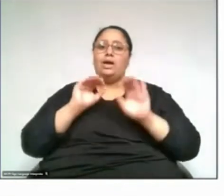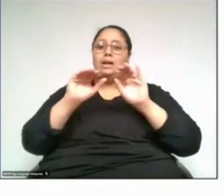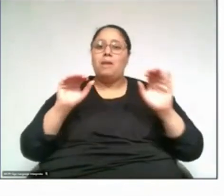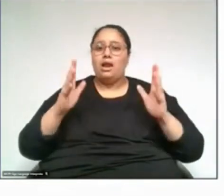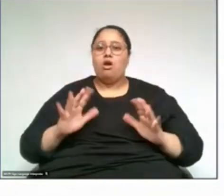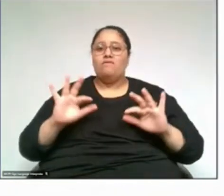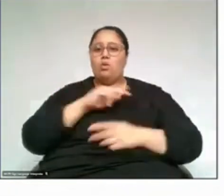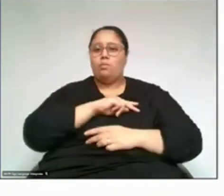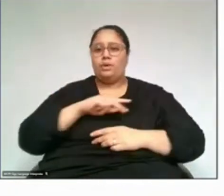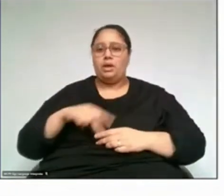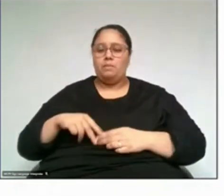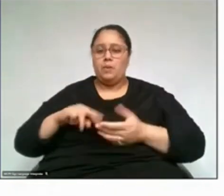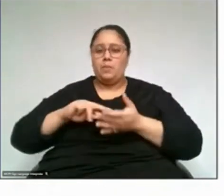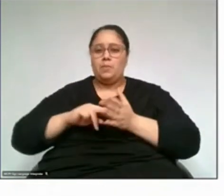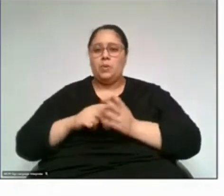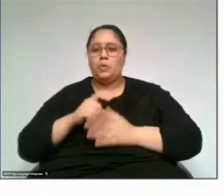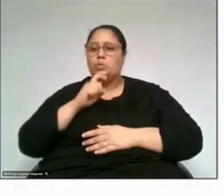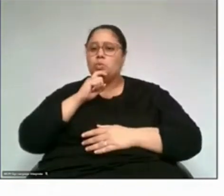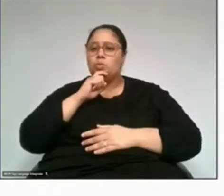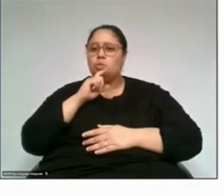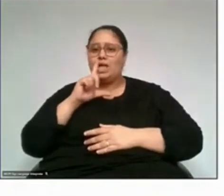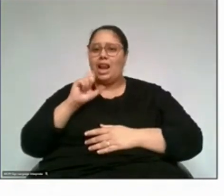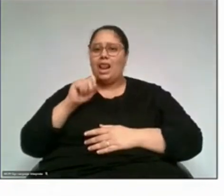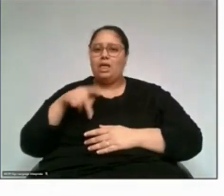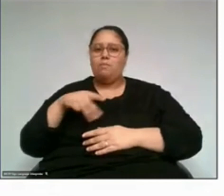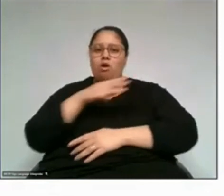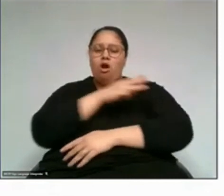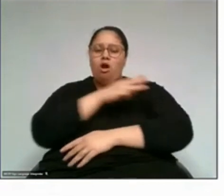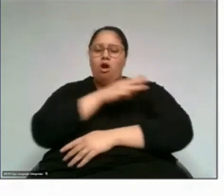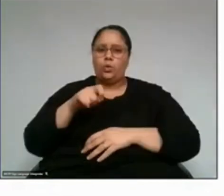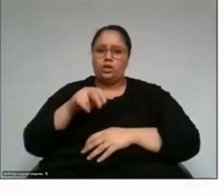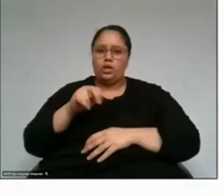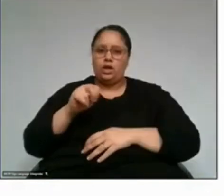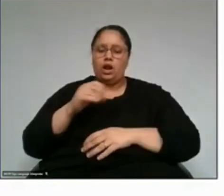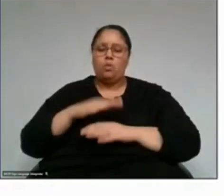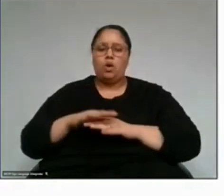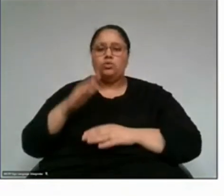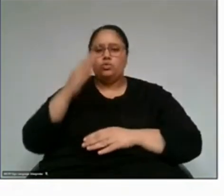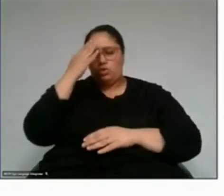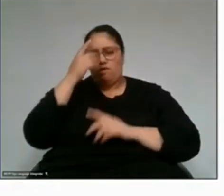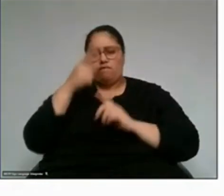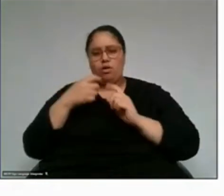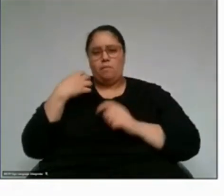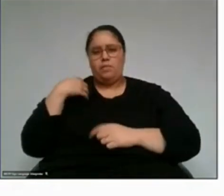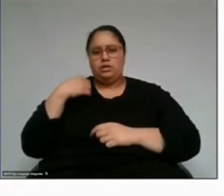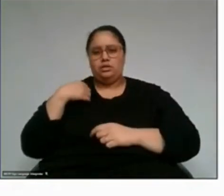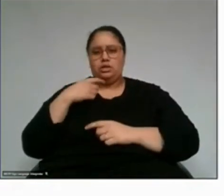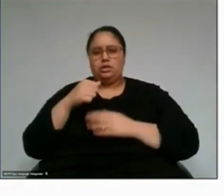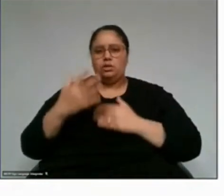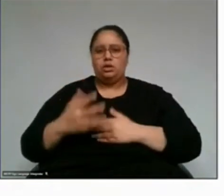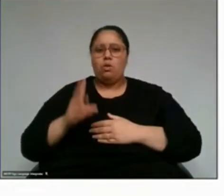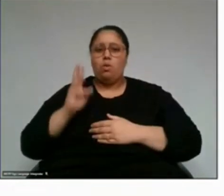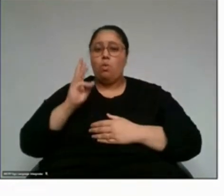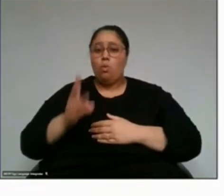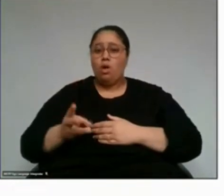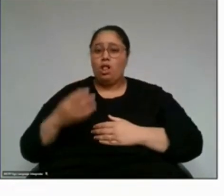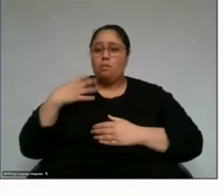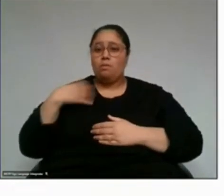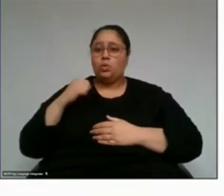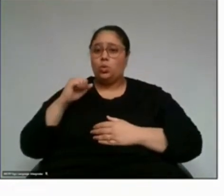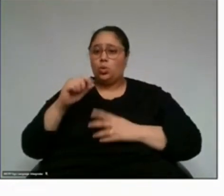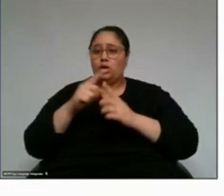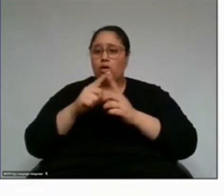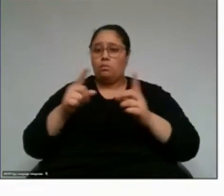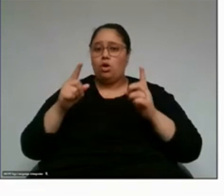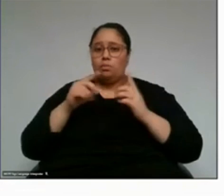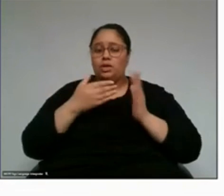Premier also planned to utilize leap officers on Putin, I would like to know from the Deputy Speaker, will the Minister's Department